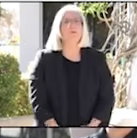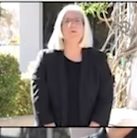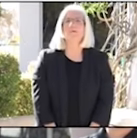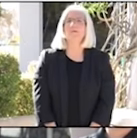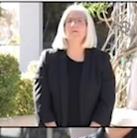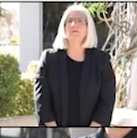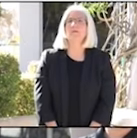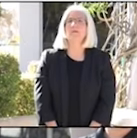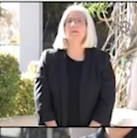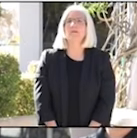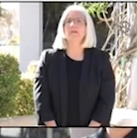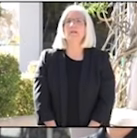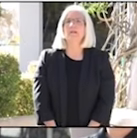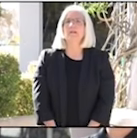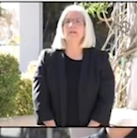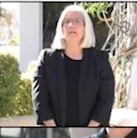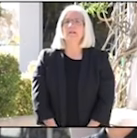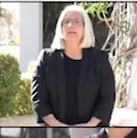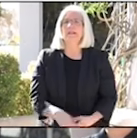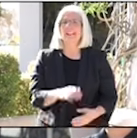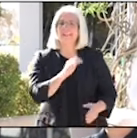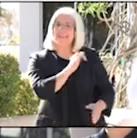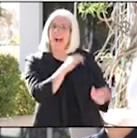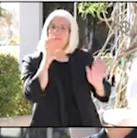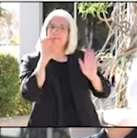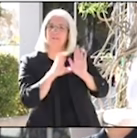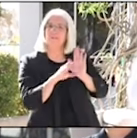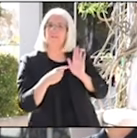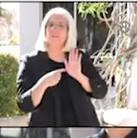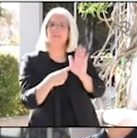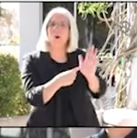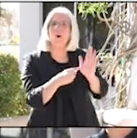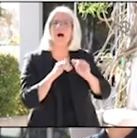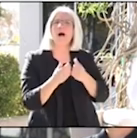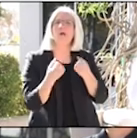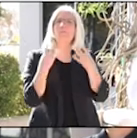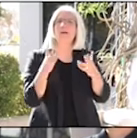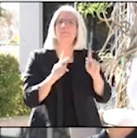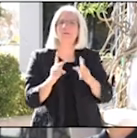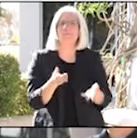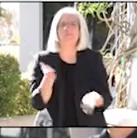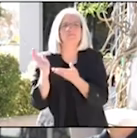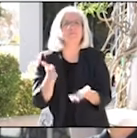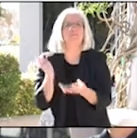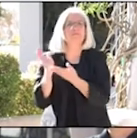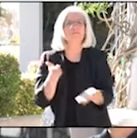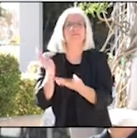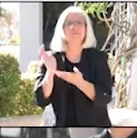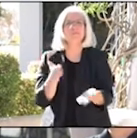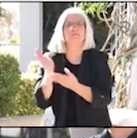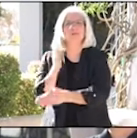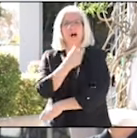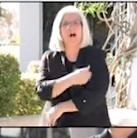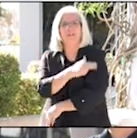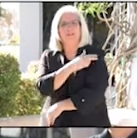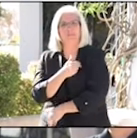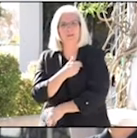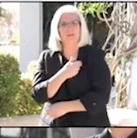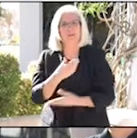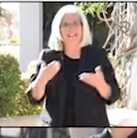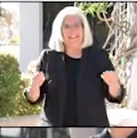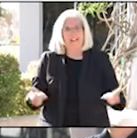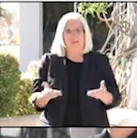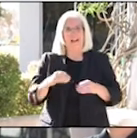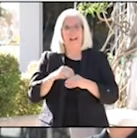are hospitalizations. All of our hospitals combined, these are the number of people with